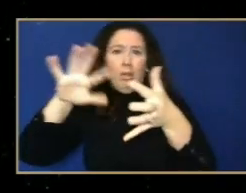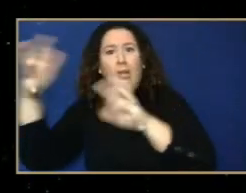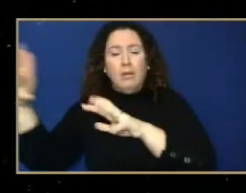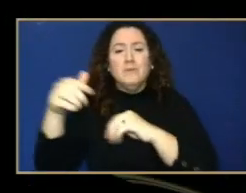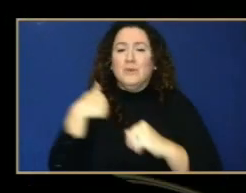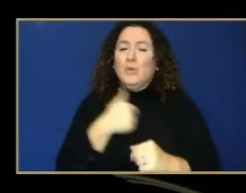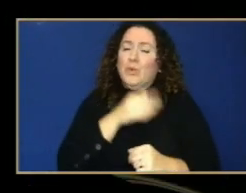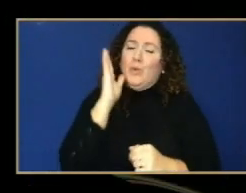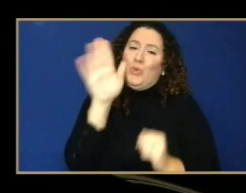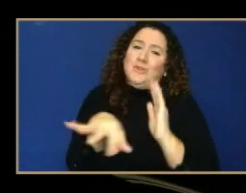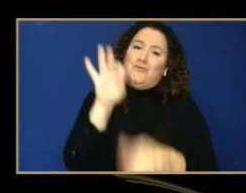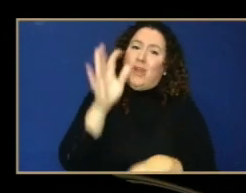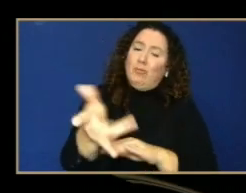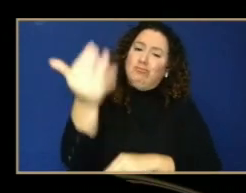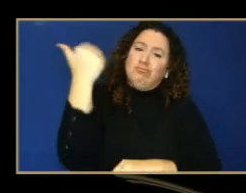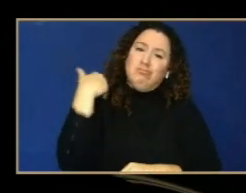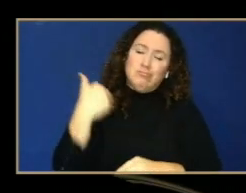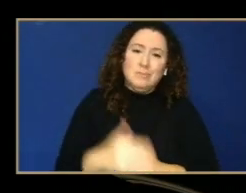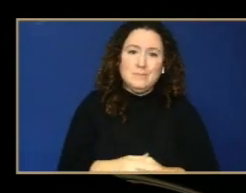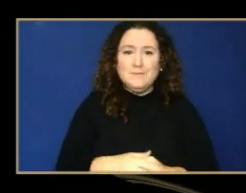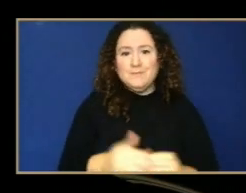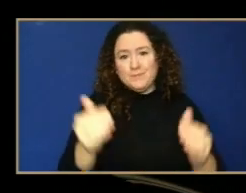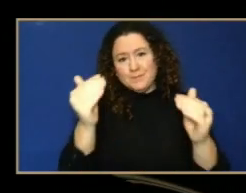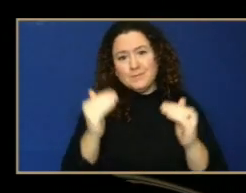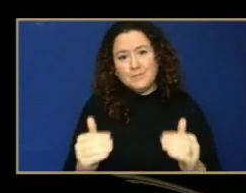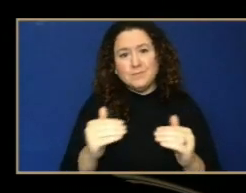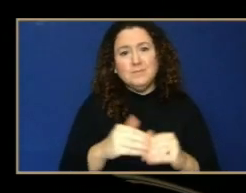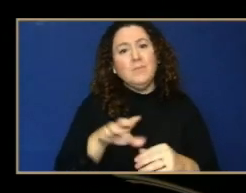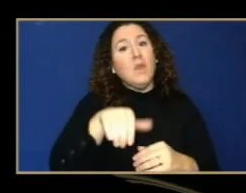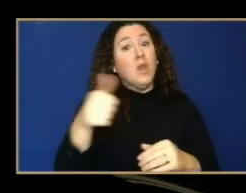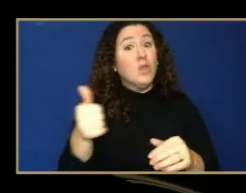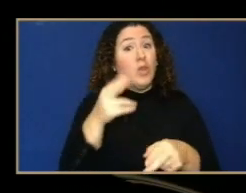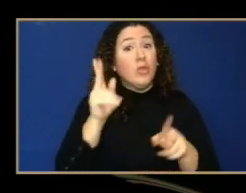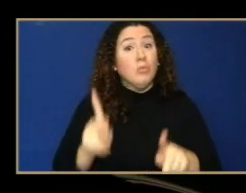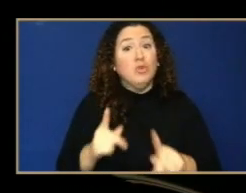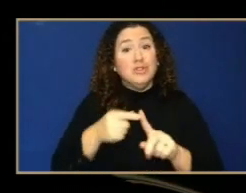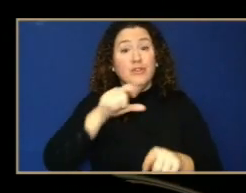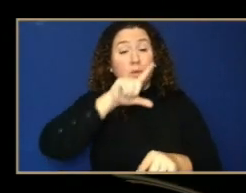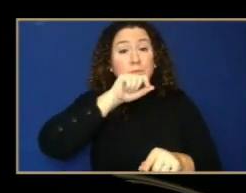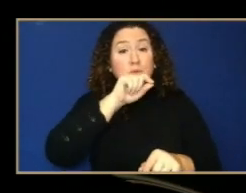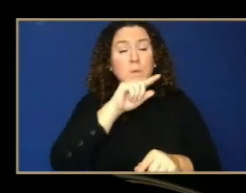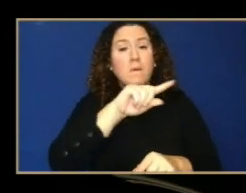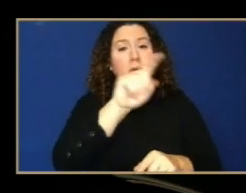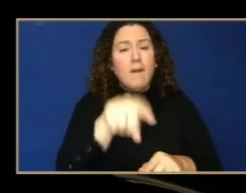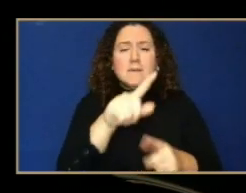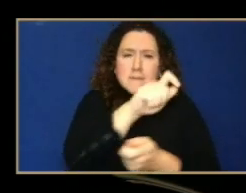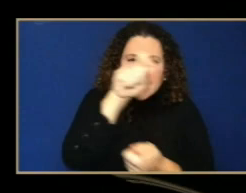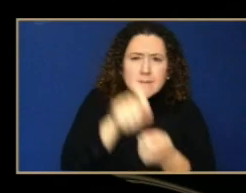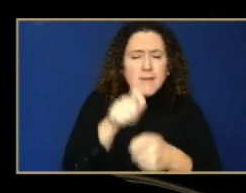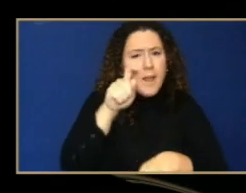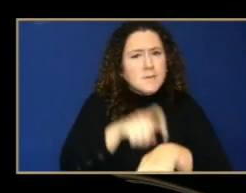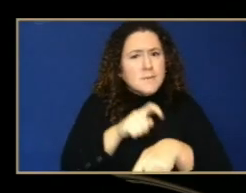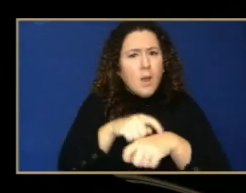So Simplicator on Twitter wants to know, what's the exact time of this closest alignment for us to catch it?